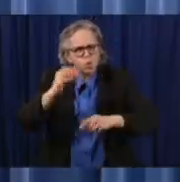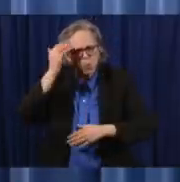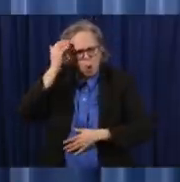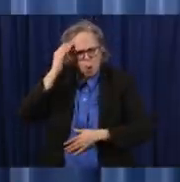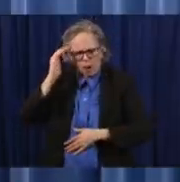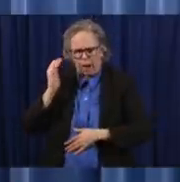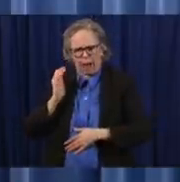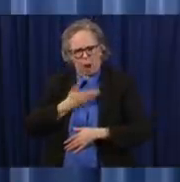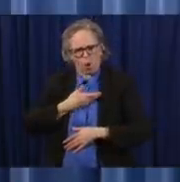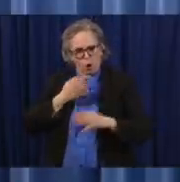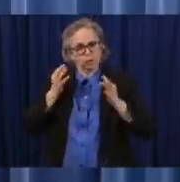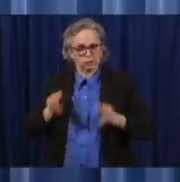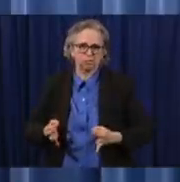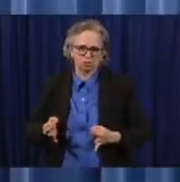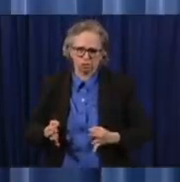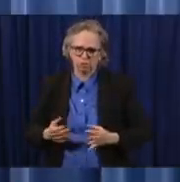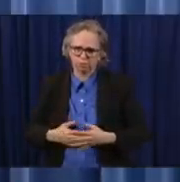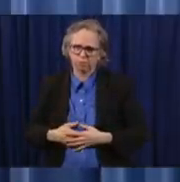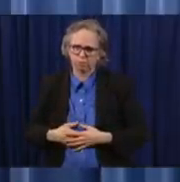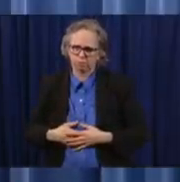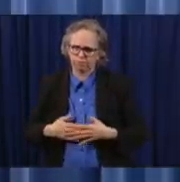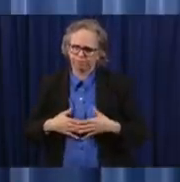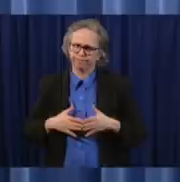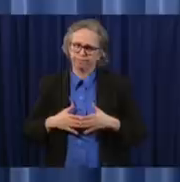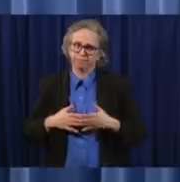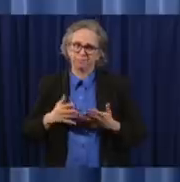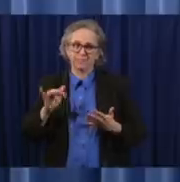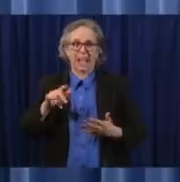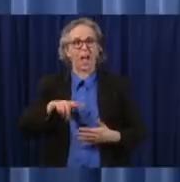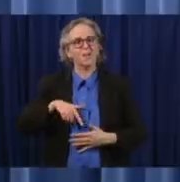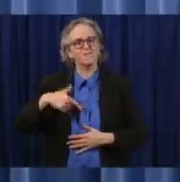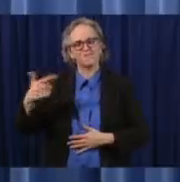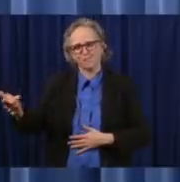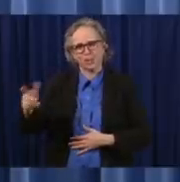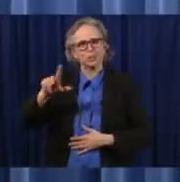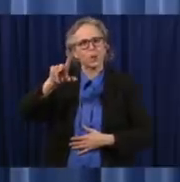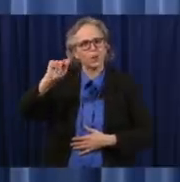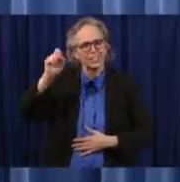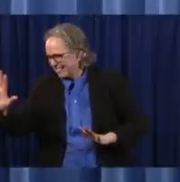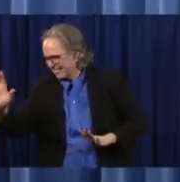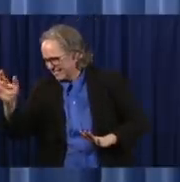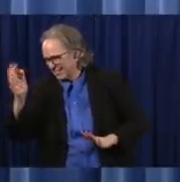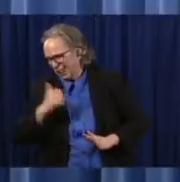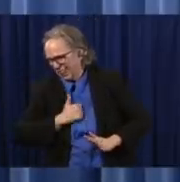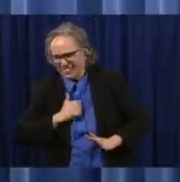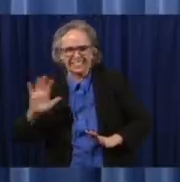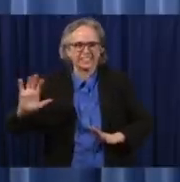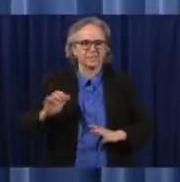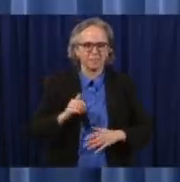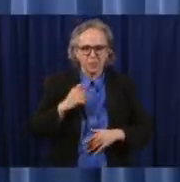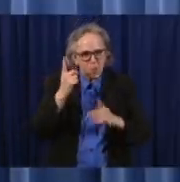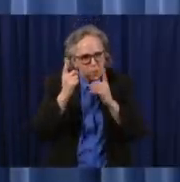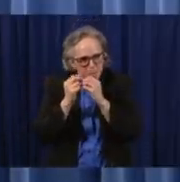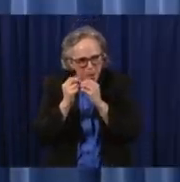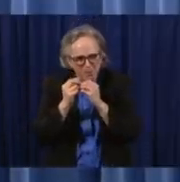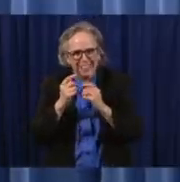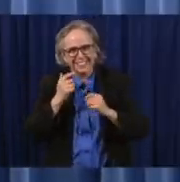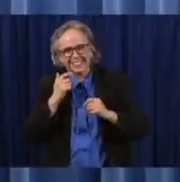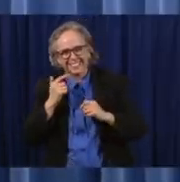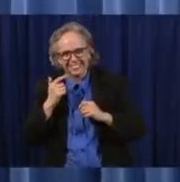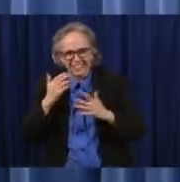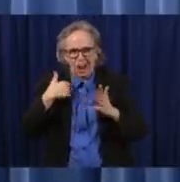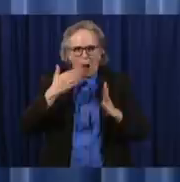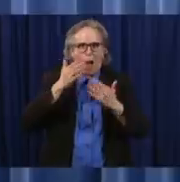making. Let me turn to the Lieutenant Governor. Well, let me one more. I forgot almost.